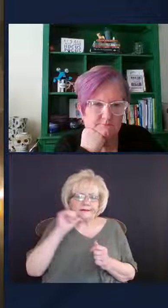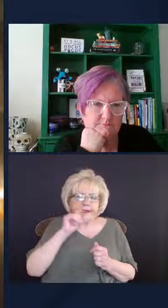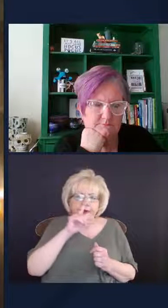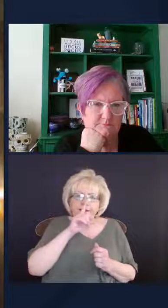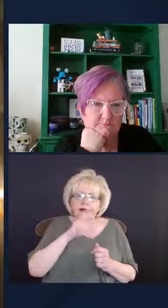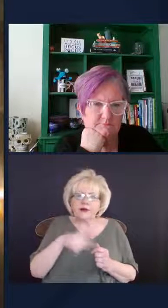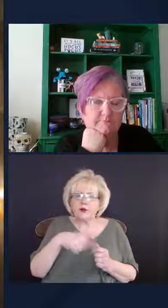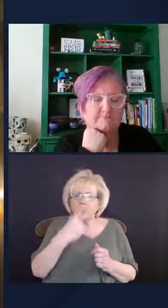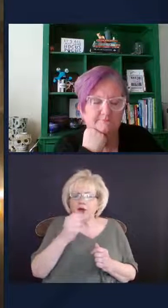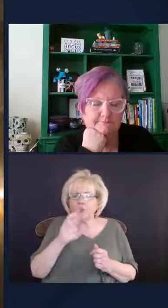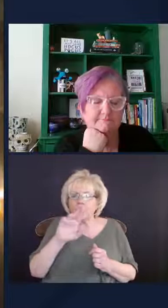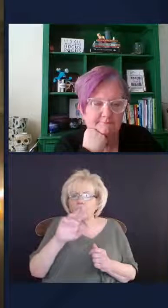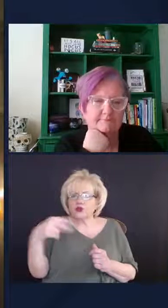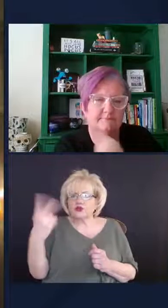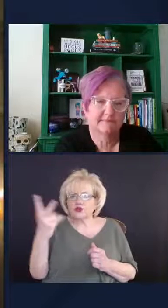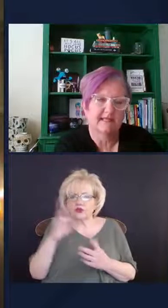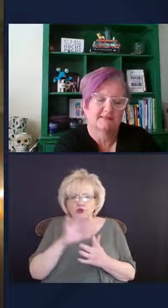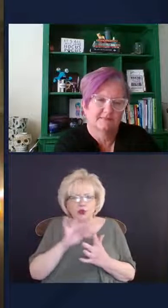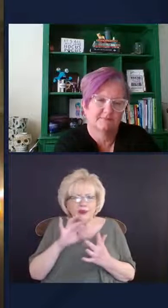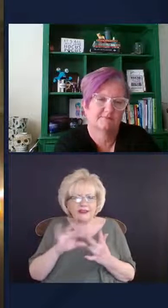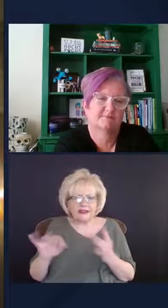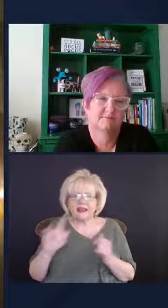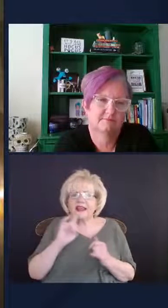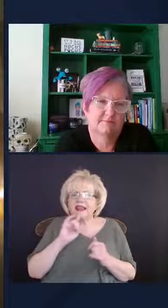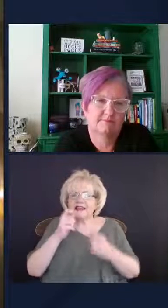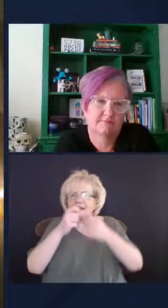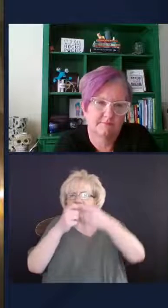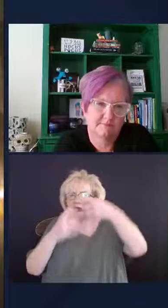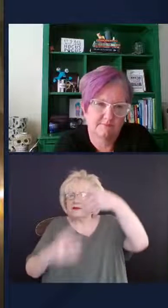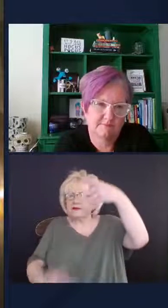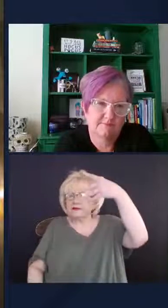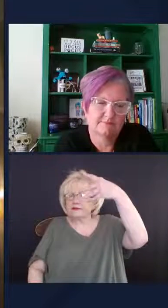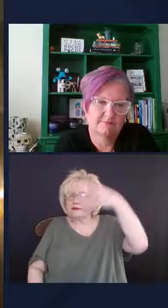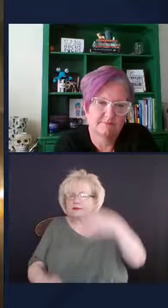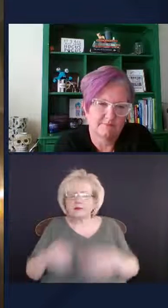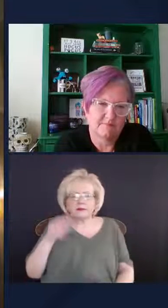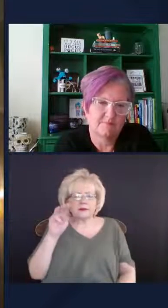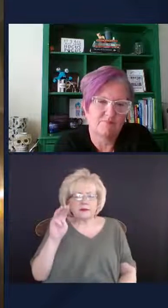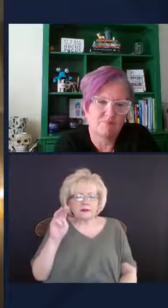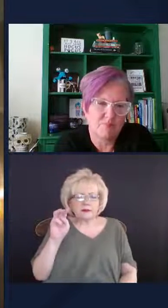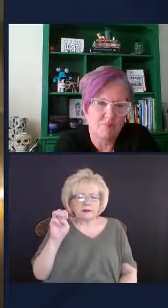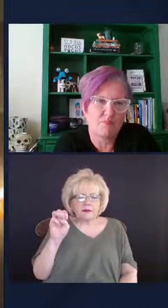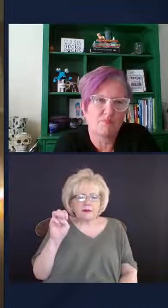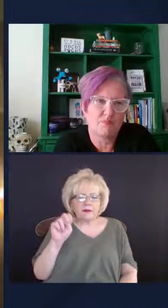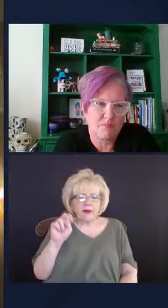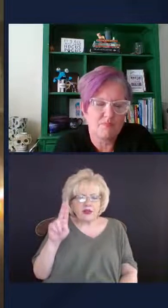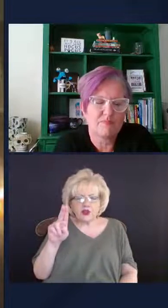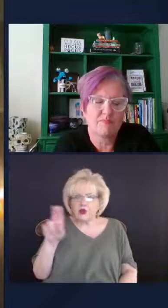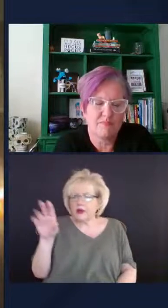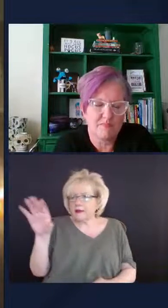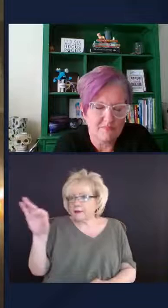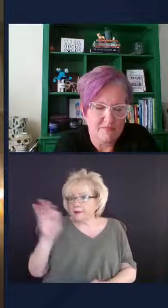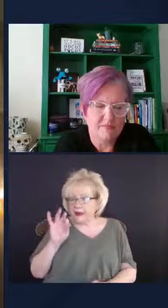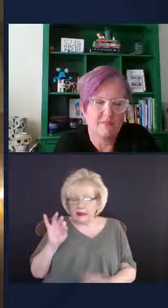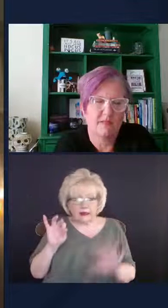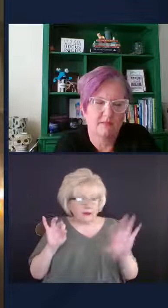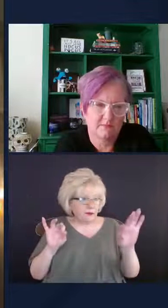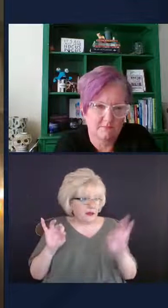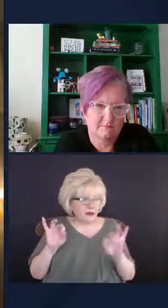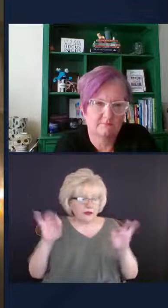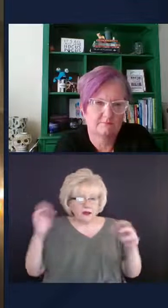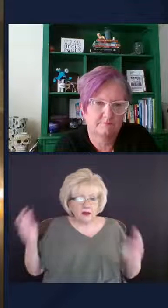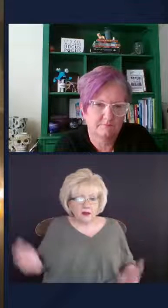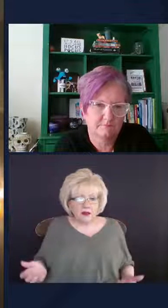one or two choices, it's a menu. Yes, And you can pick, mix and match, combine whatever needs